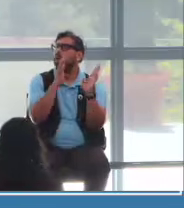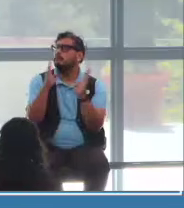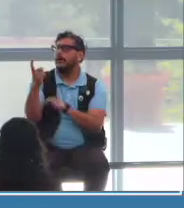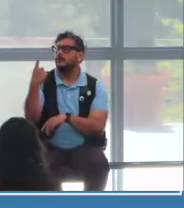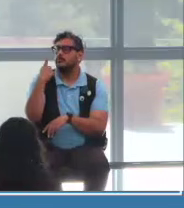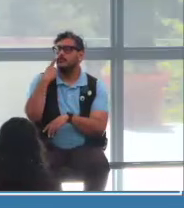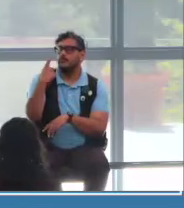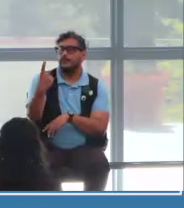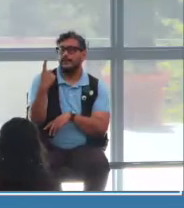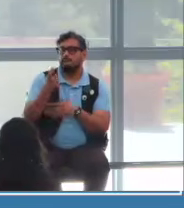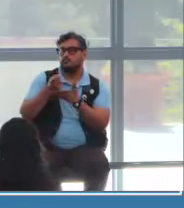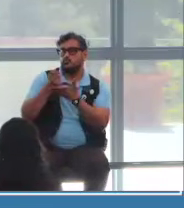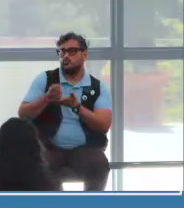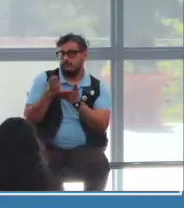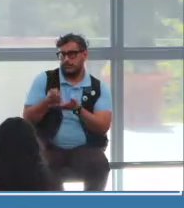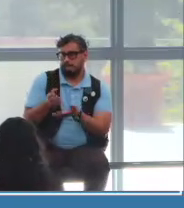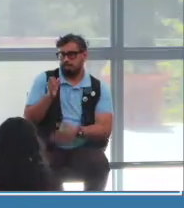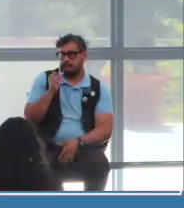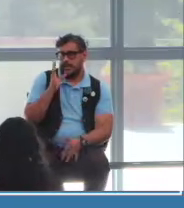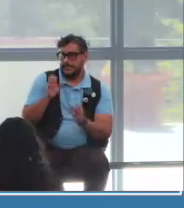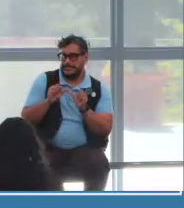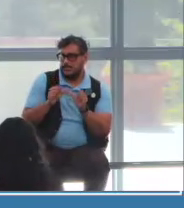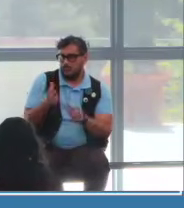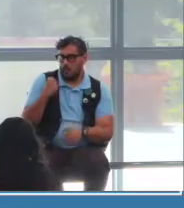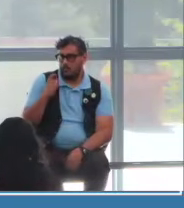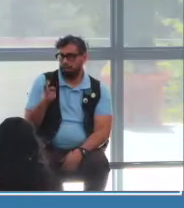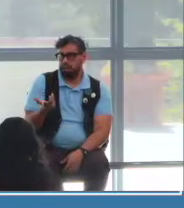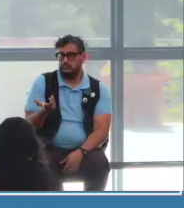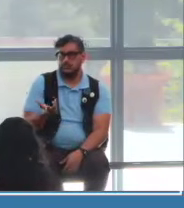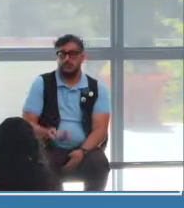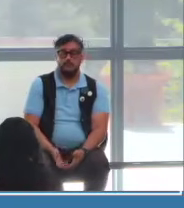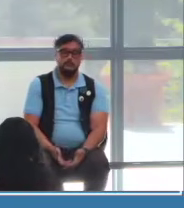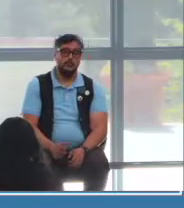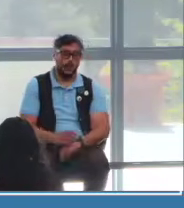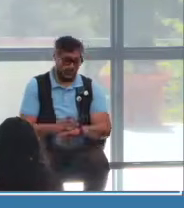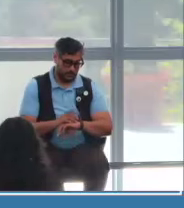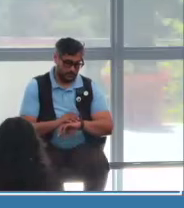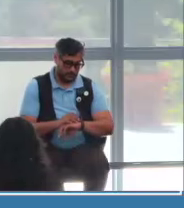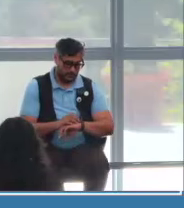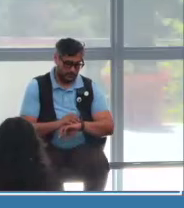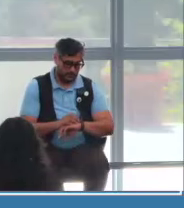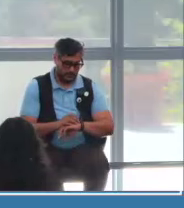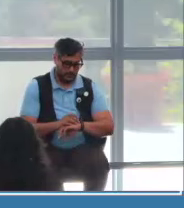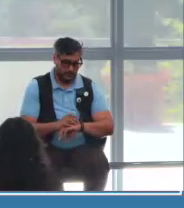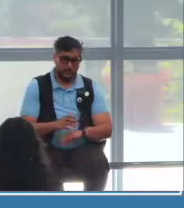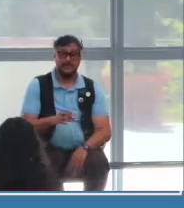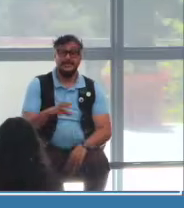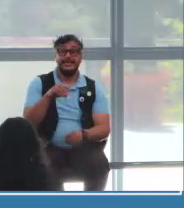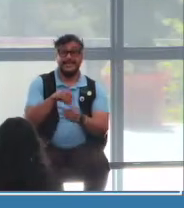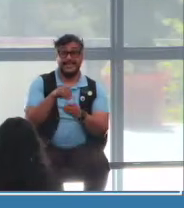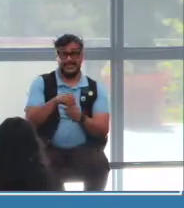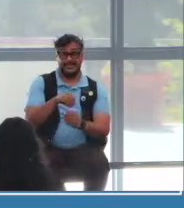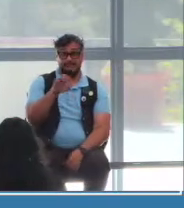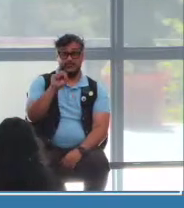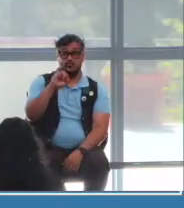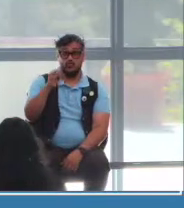should not be delayed when the evaluation continues? Well, in Sjogren's, there's inflammation